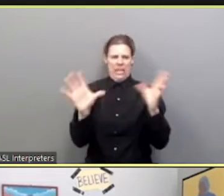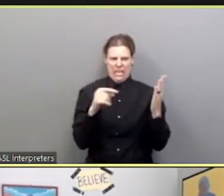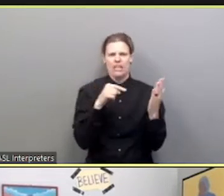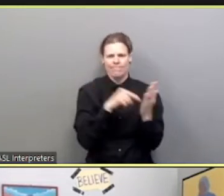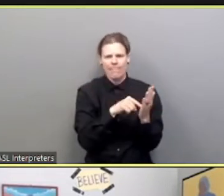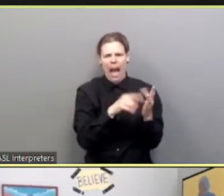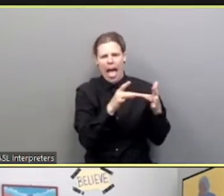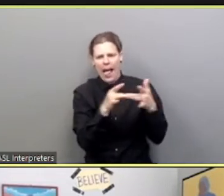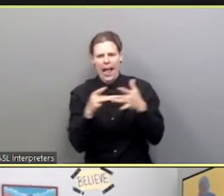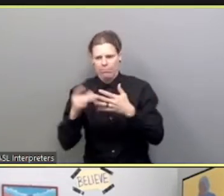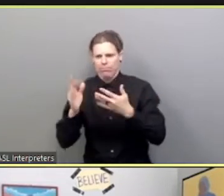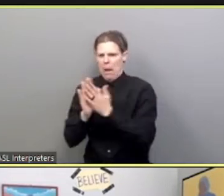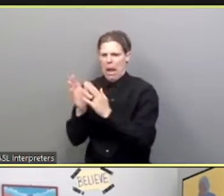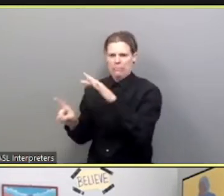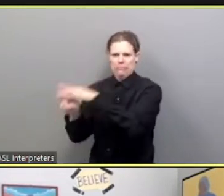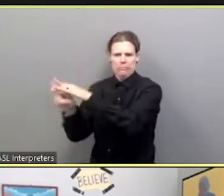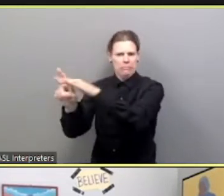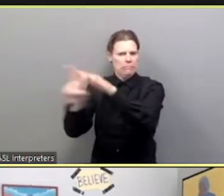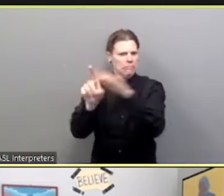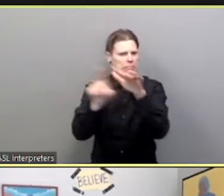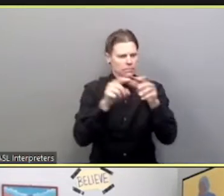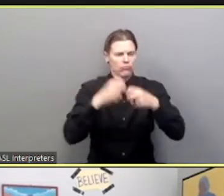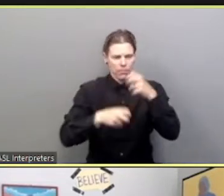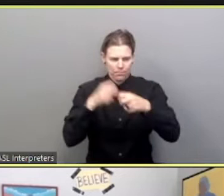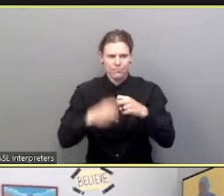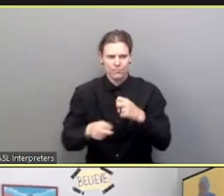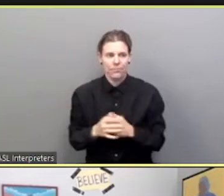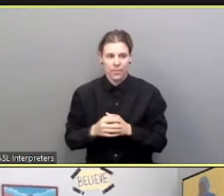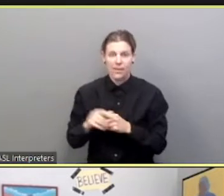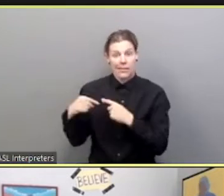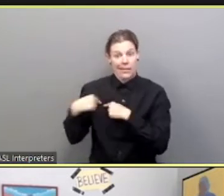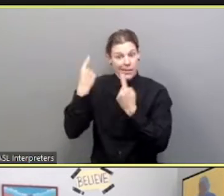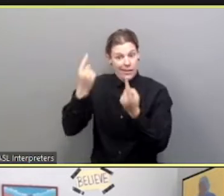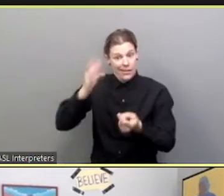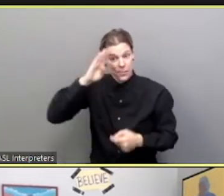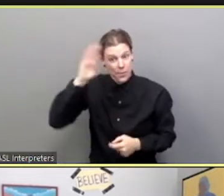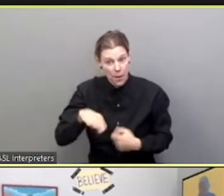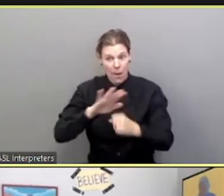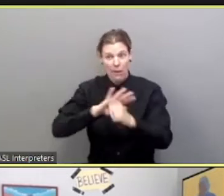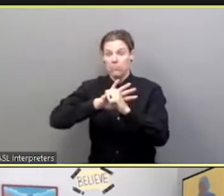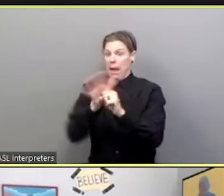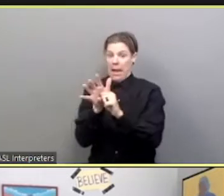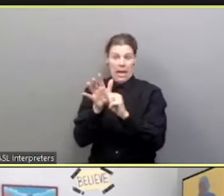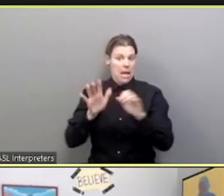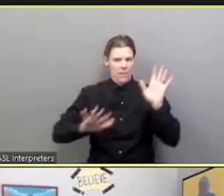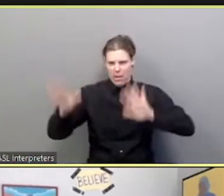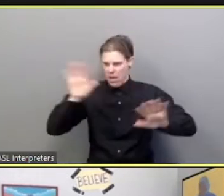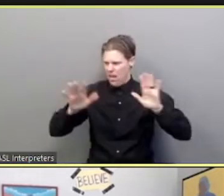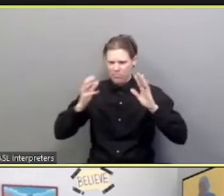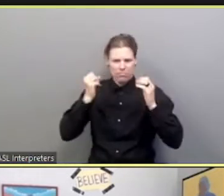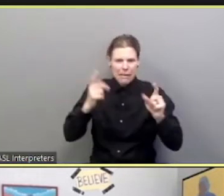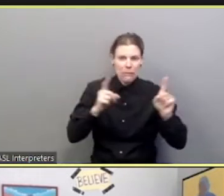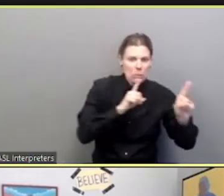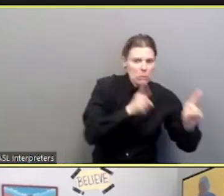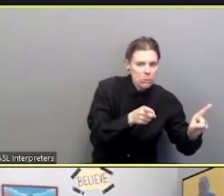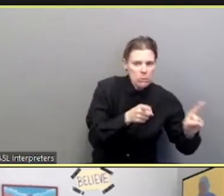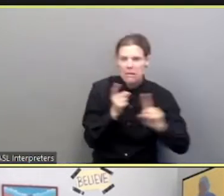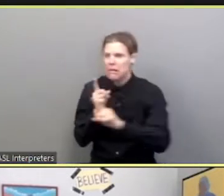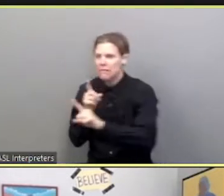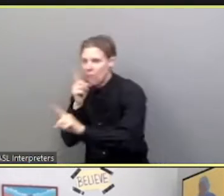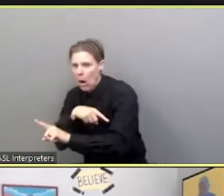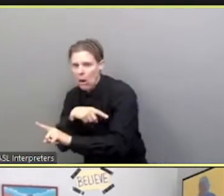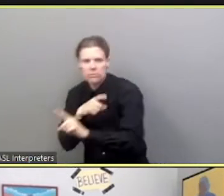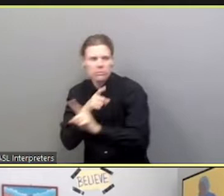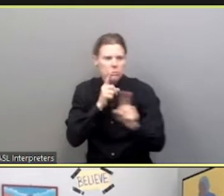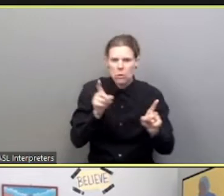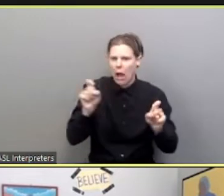the pandemic, there have been a lot of cases of misinformation causing certain people to maybe not want to get vaccinated. So getting